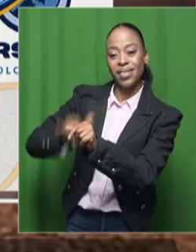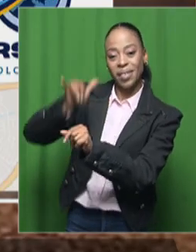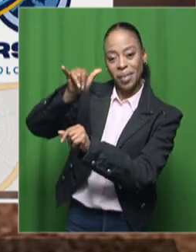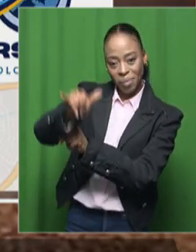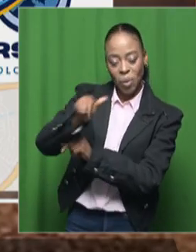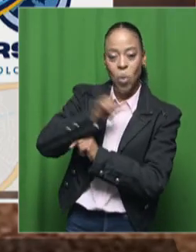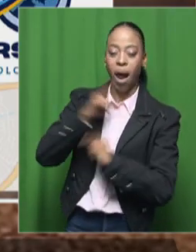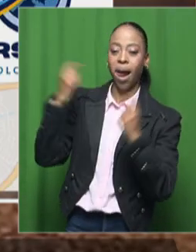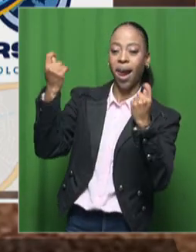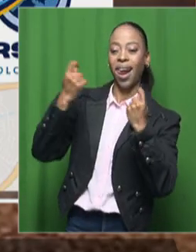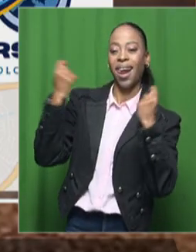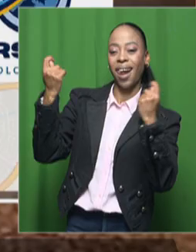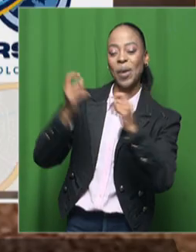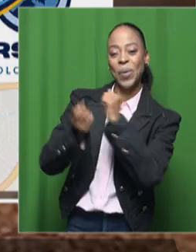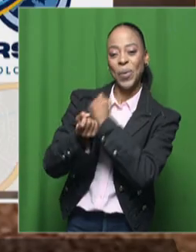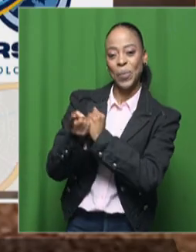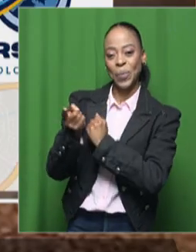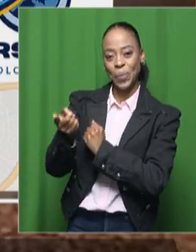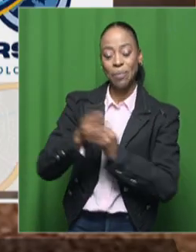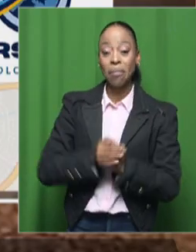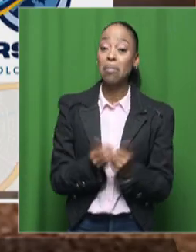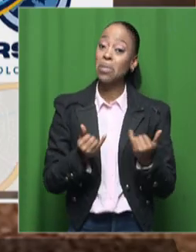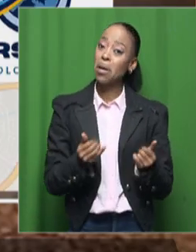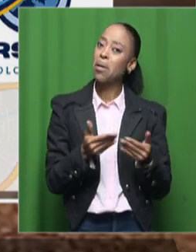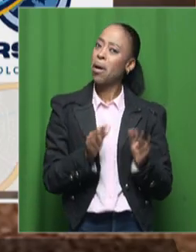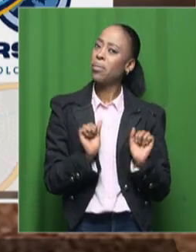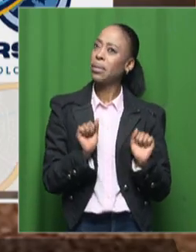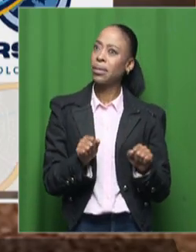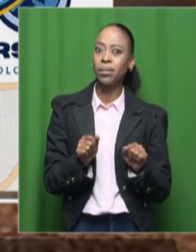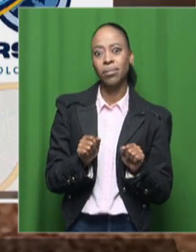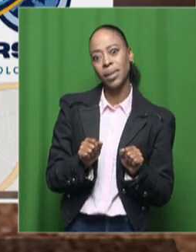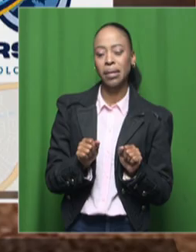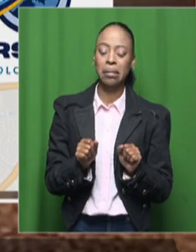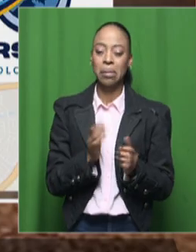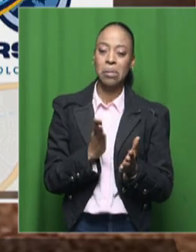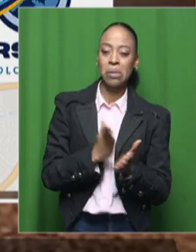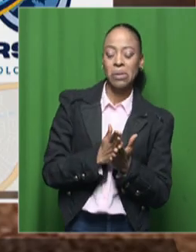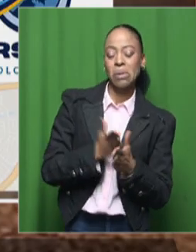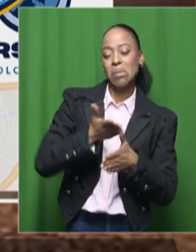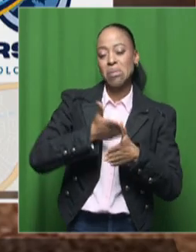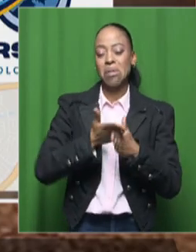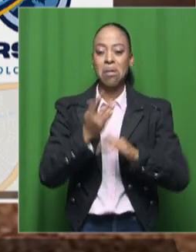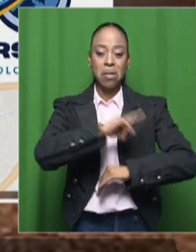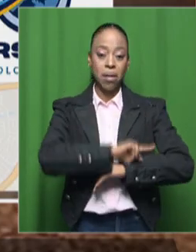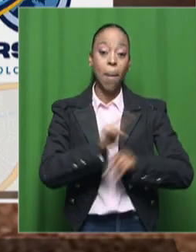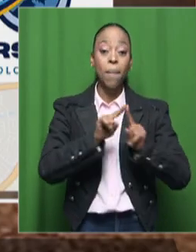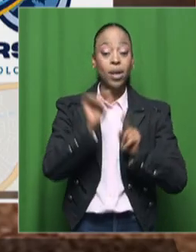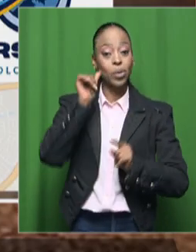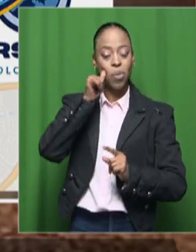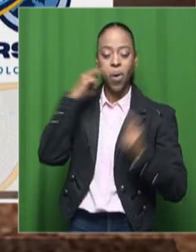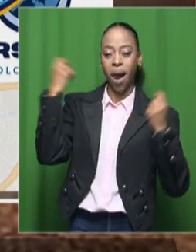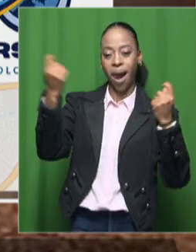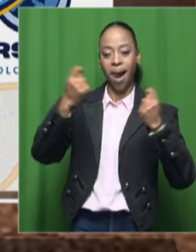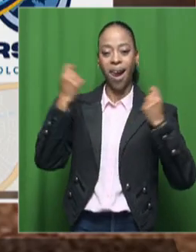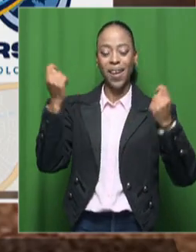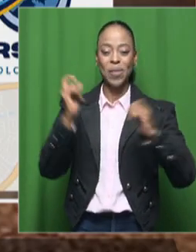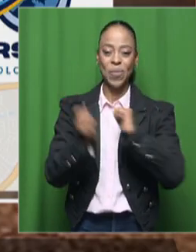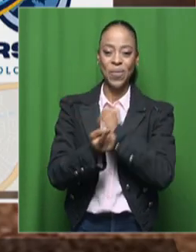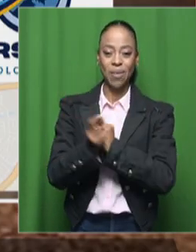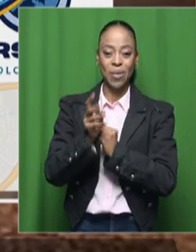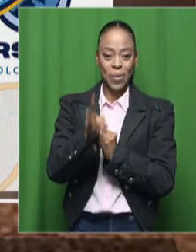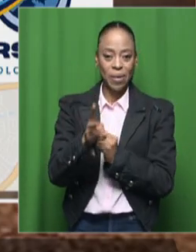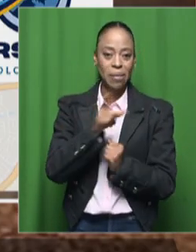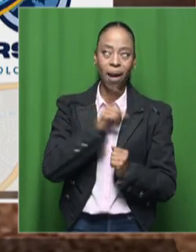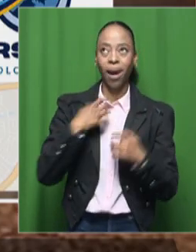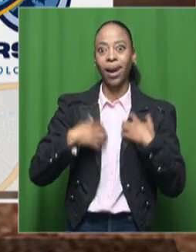event is taking place. It is open today, but I think that's sort of like a careers day. But tomorrow is the big day with the Pwani Air Show. Always a